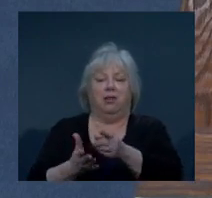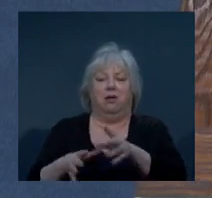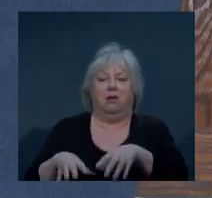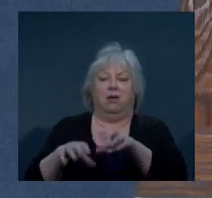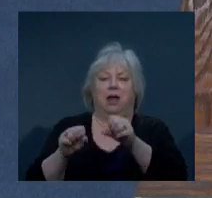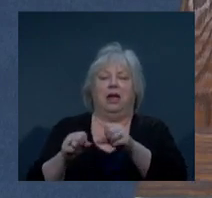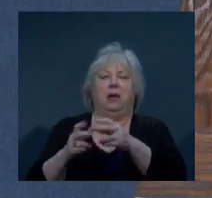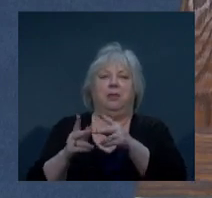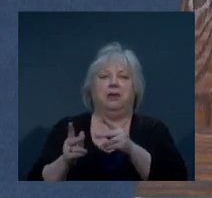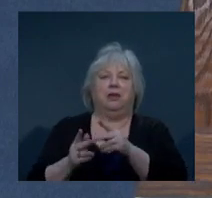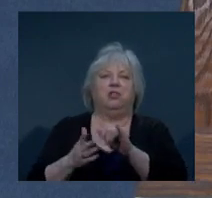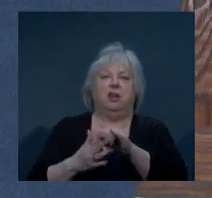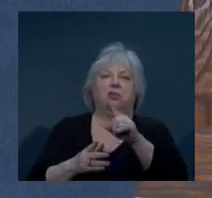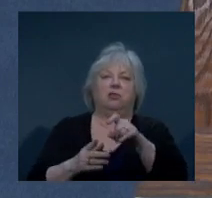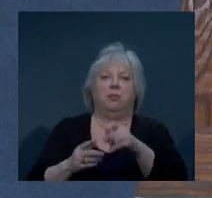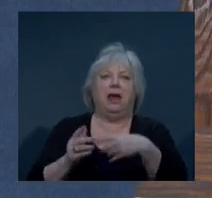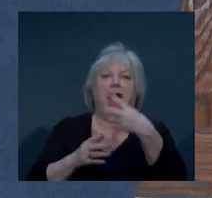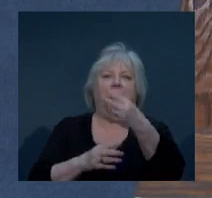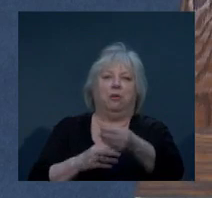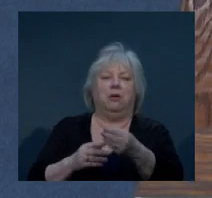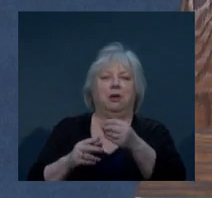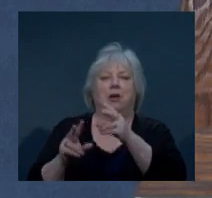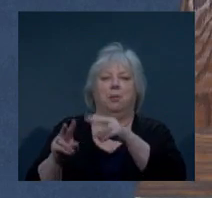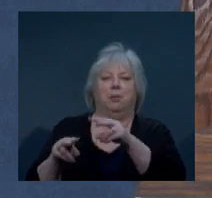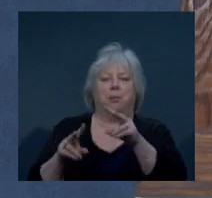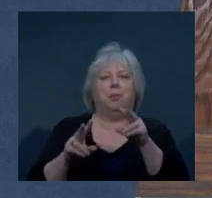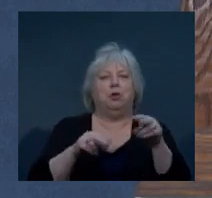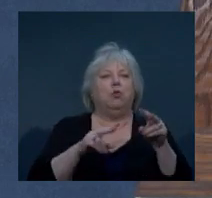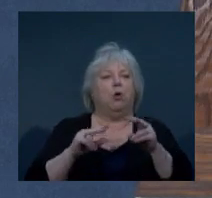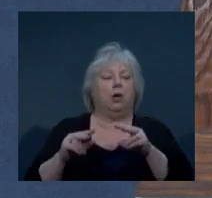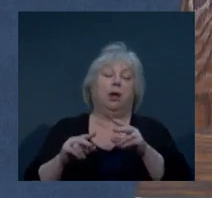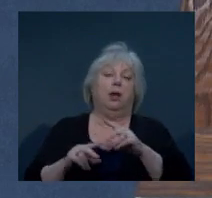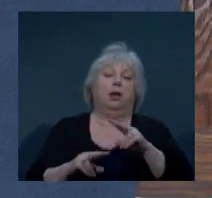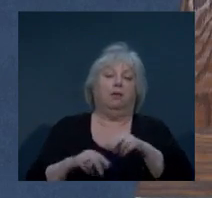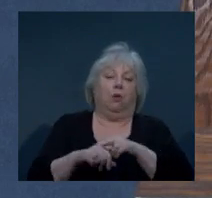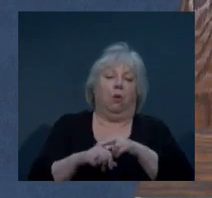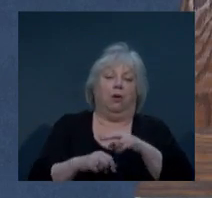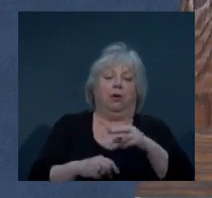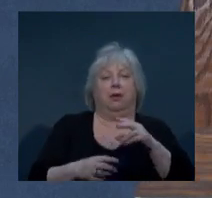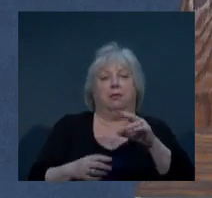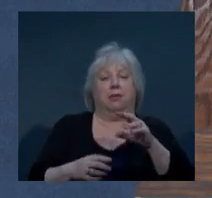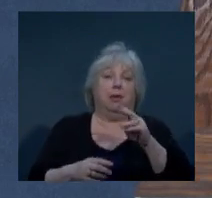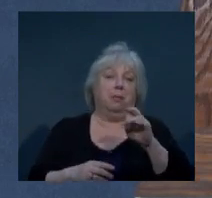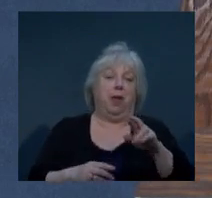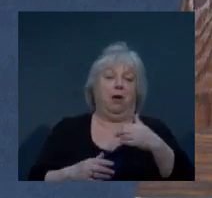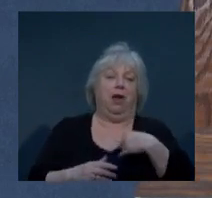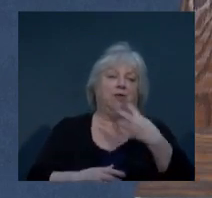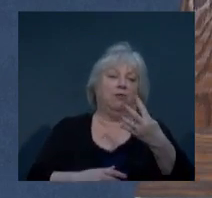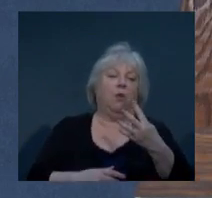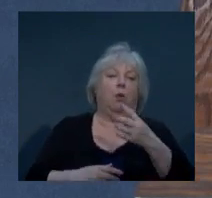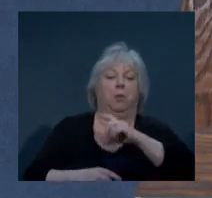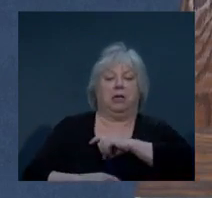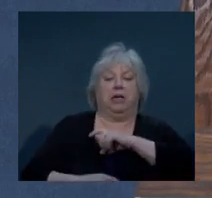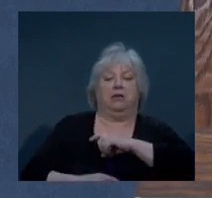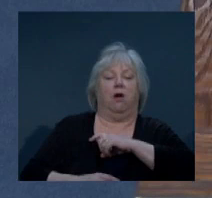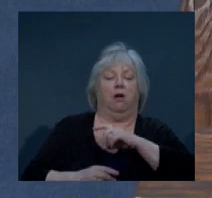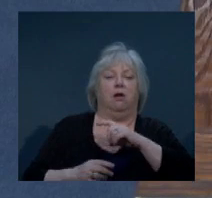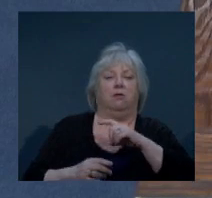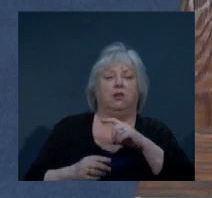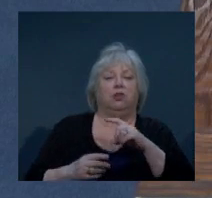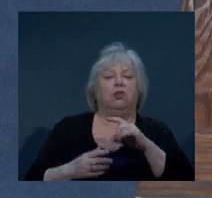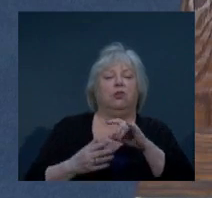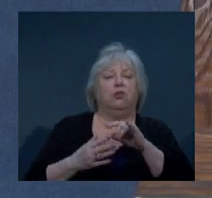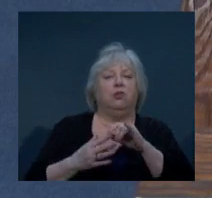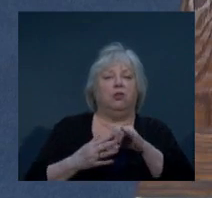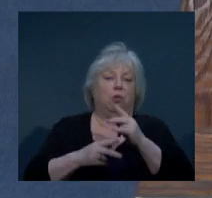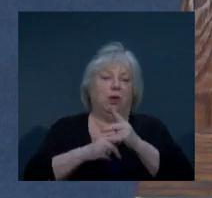out patrolling. Of course, the mayor's got 4 of these officers keeping him safe. So we could use more actual police officers, boots